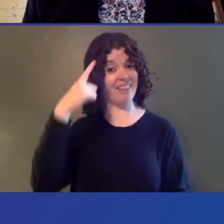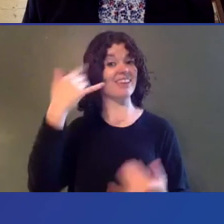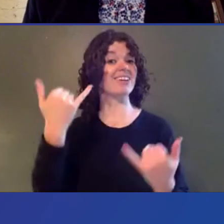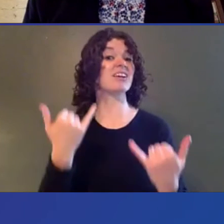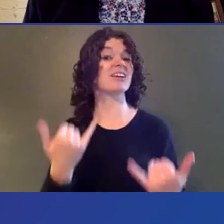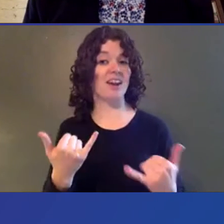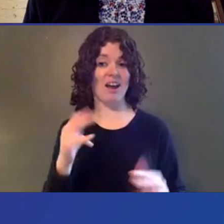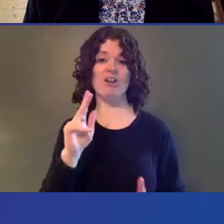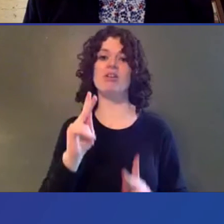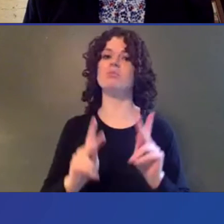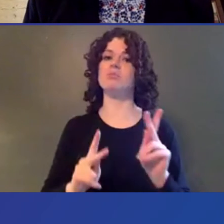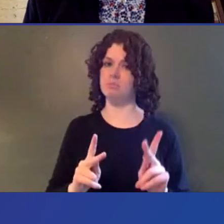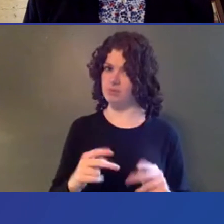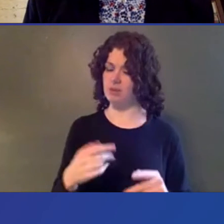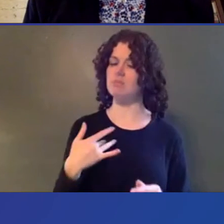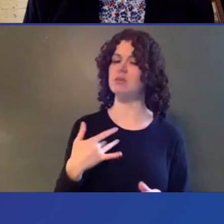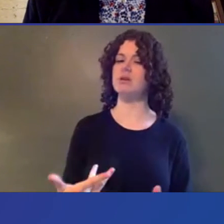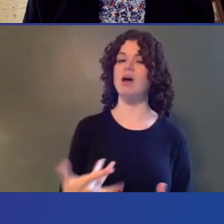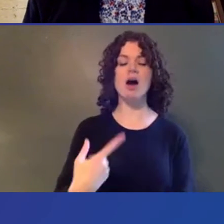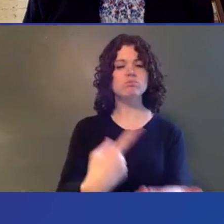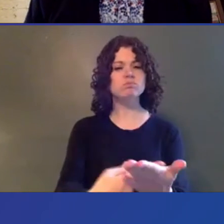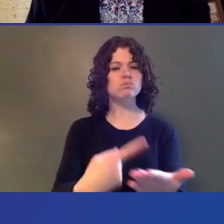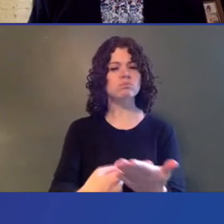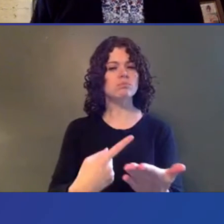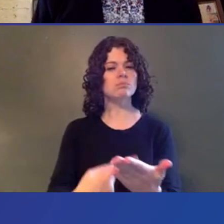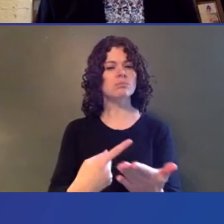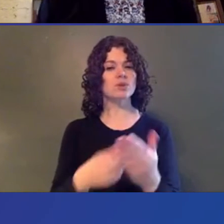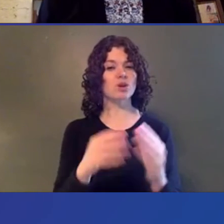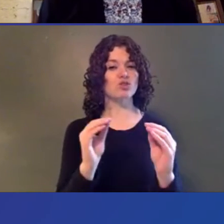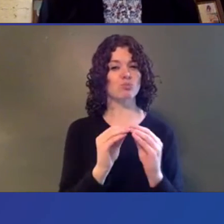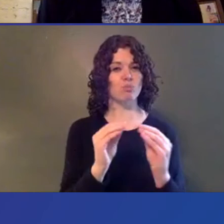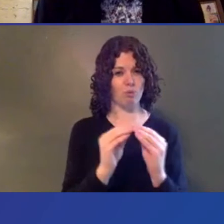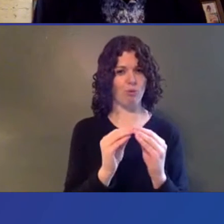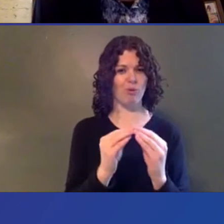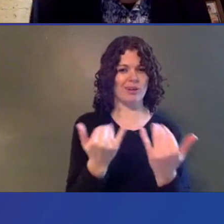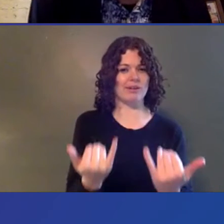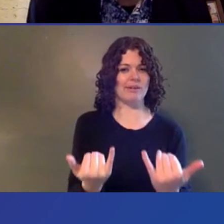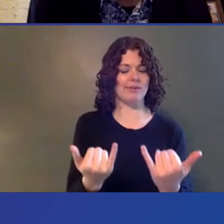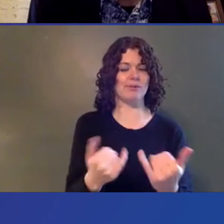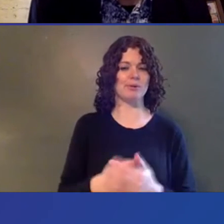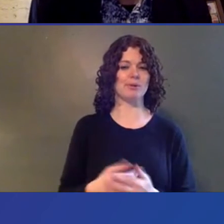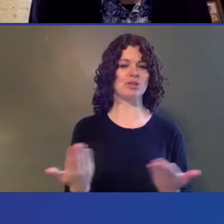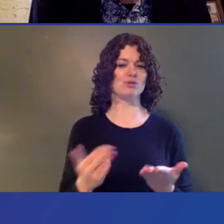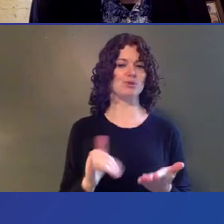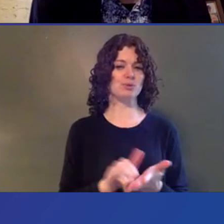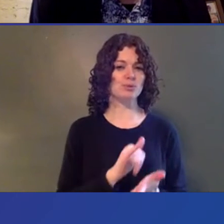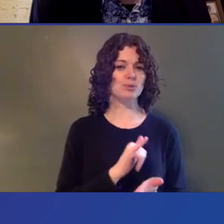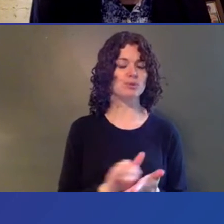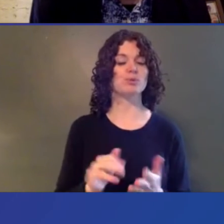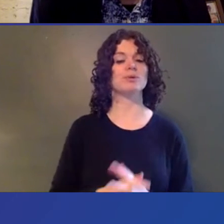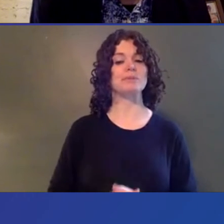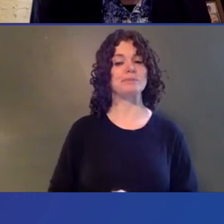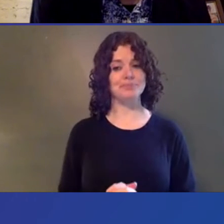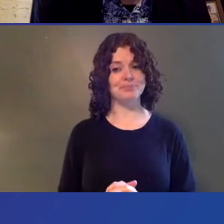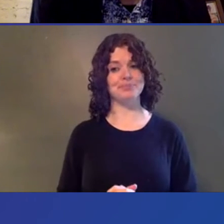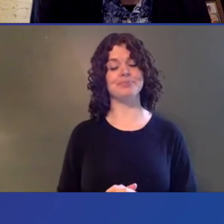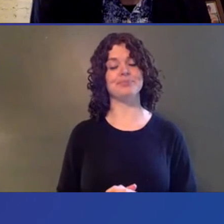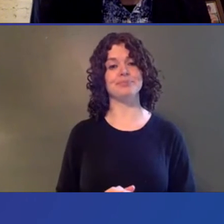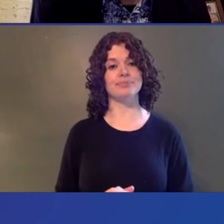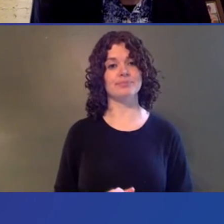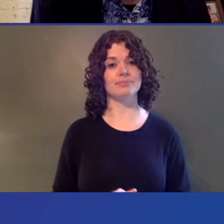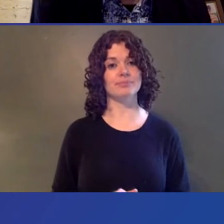living here, working with other people. I would love to sort